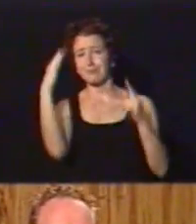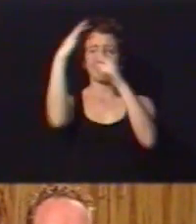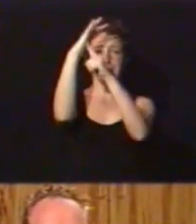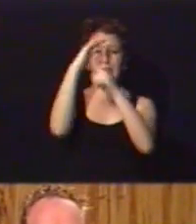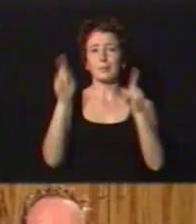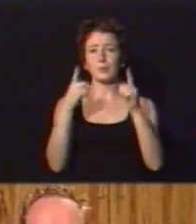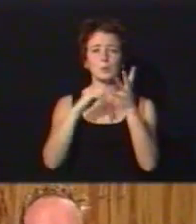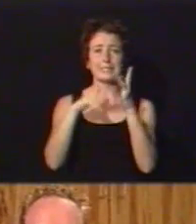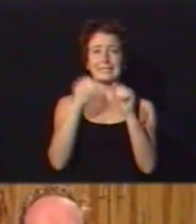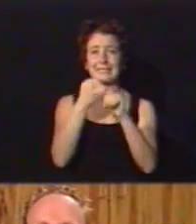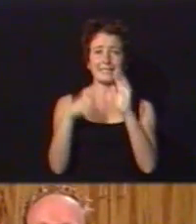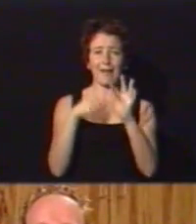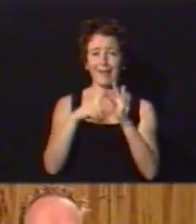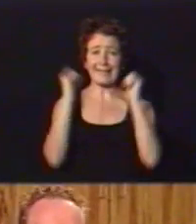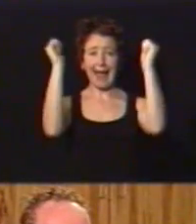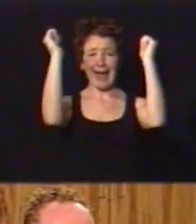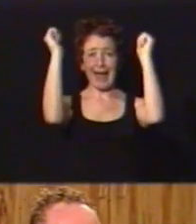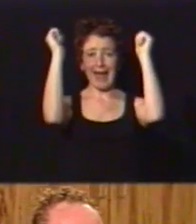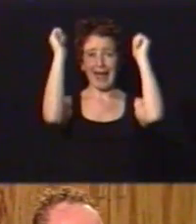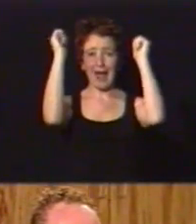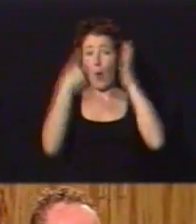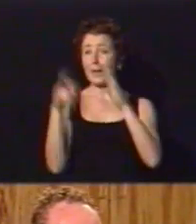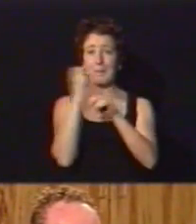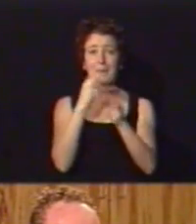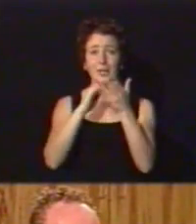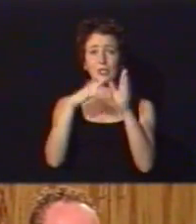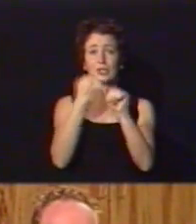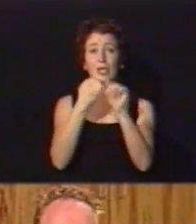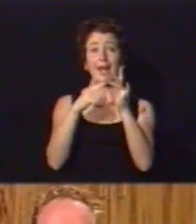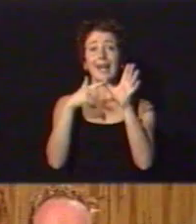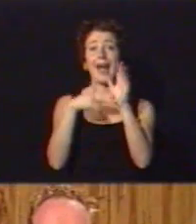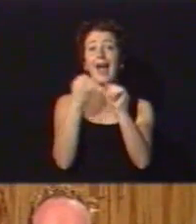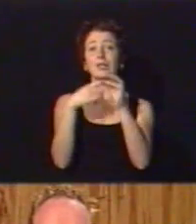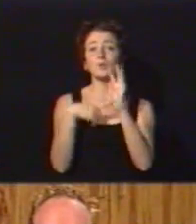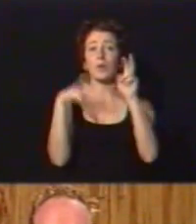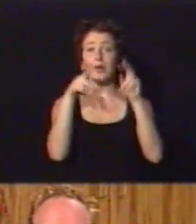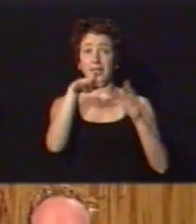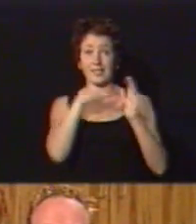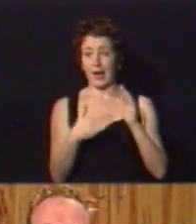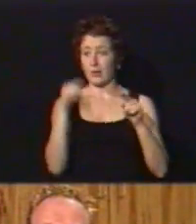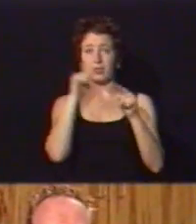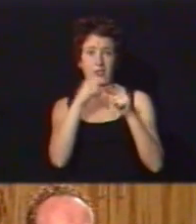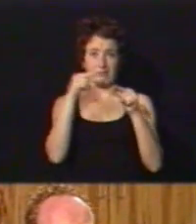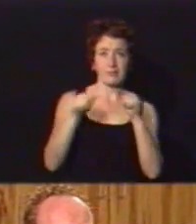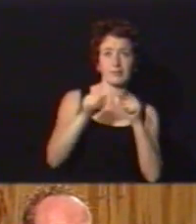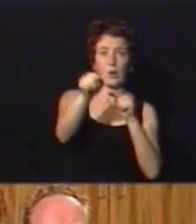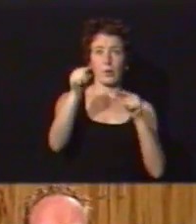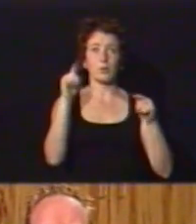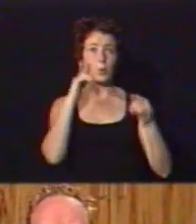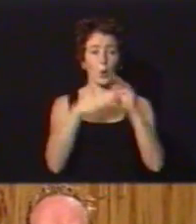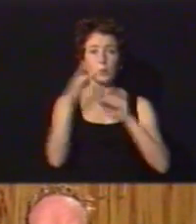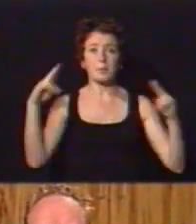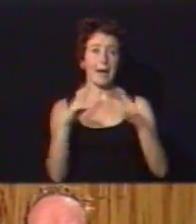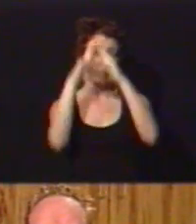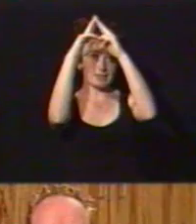by Shaggy's Angel. Hercules. And she's now become the face for the train from UK to Paris. She's got I'm a bit in about, she's but doing anyway. An ad